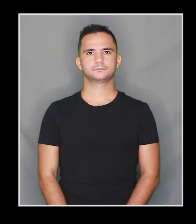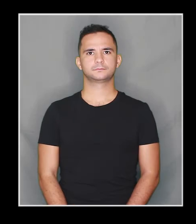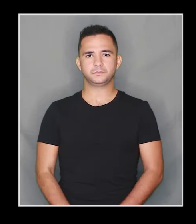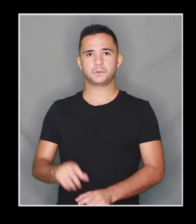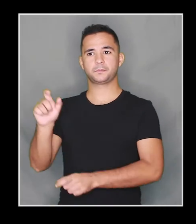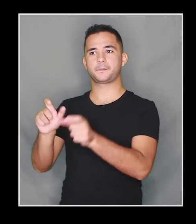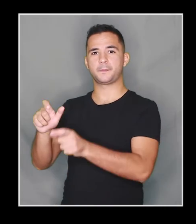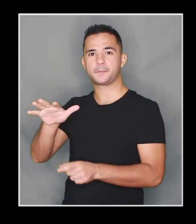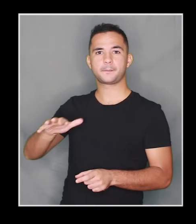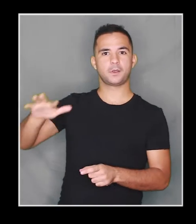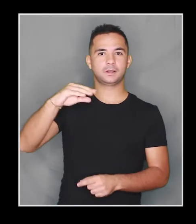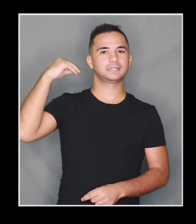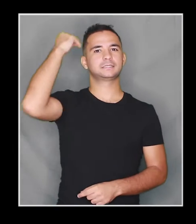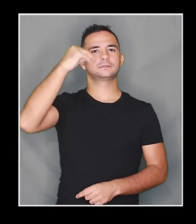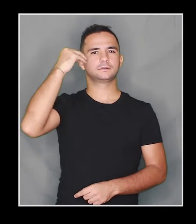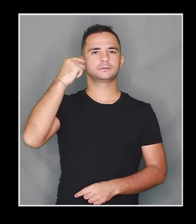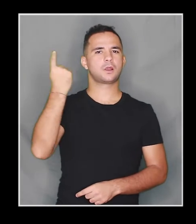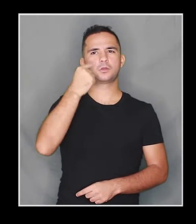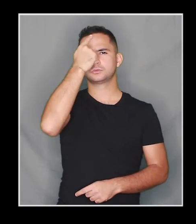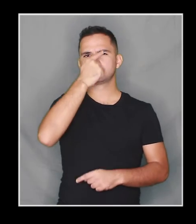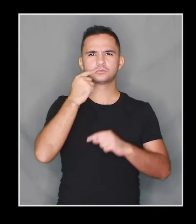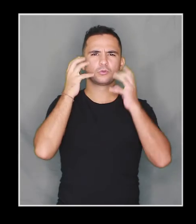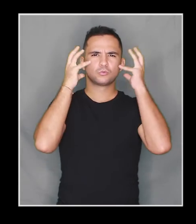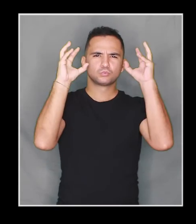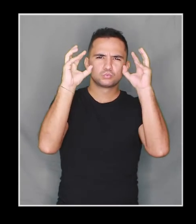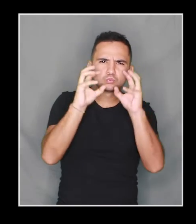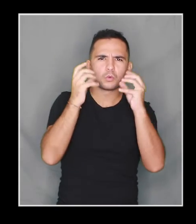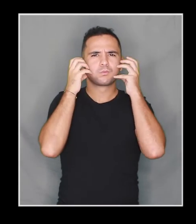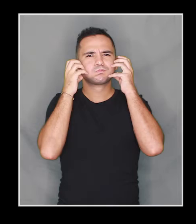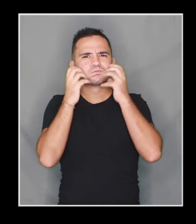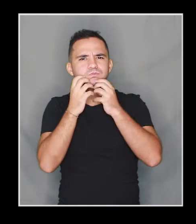The Saracens have more marked facial features.